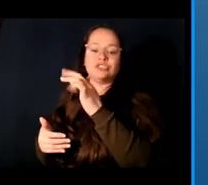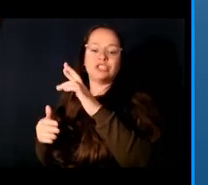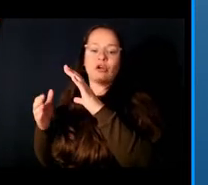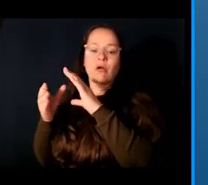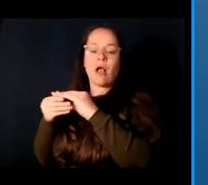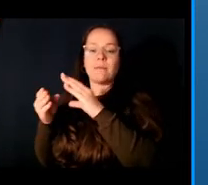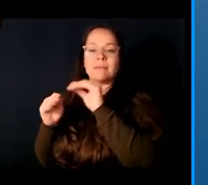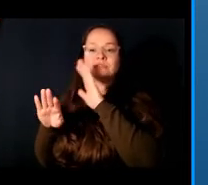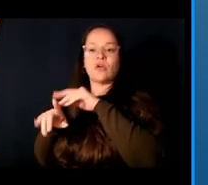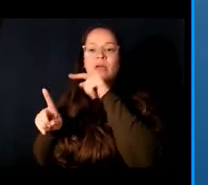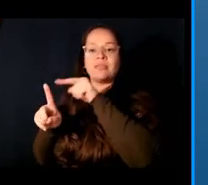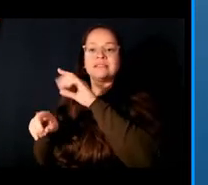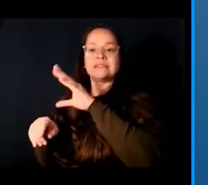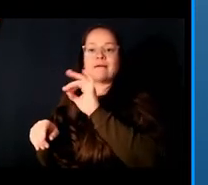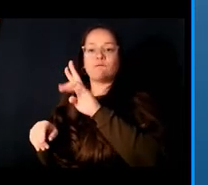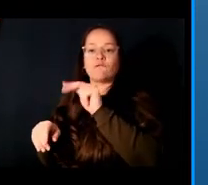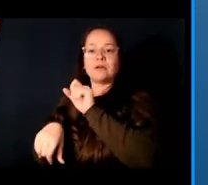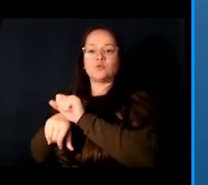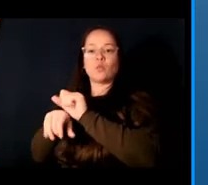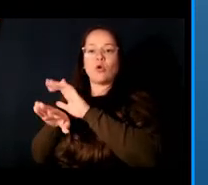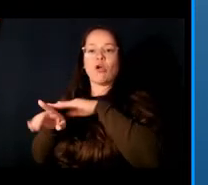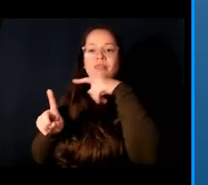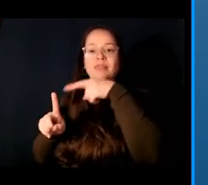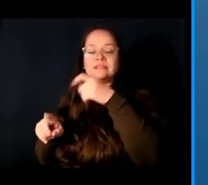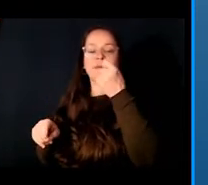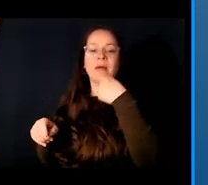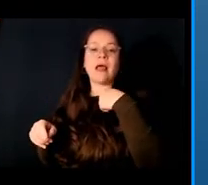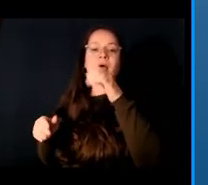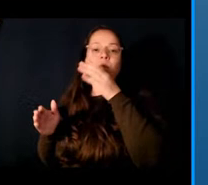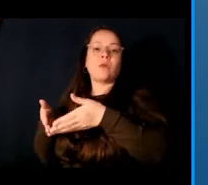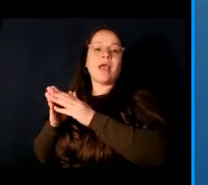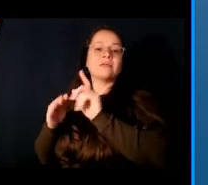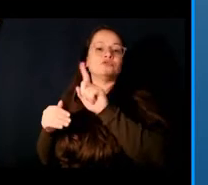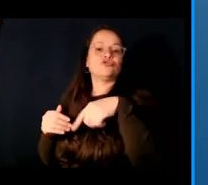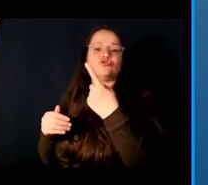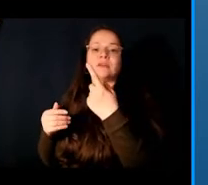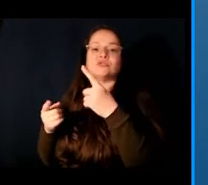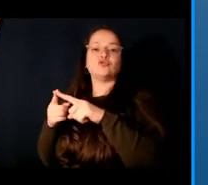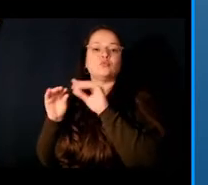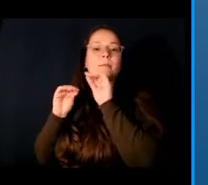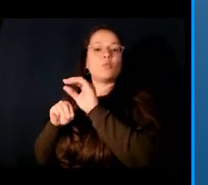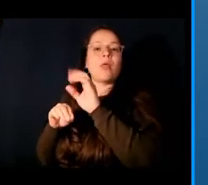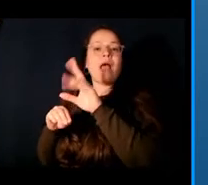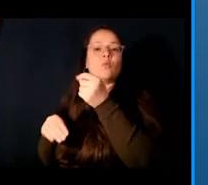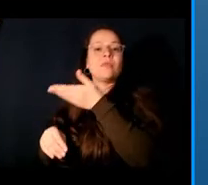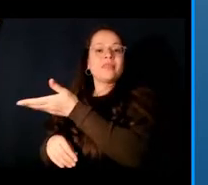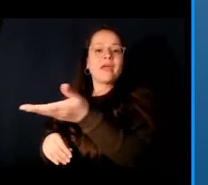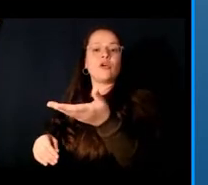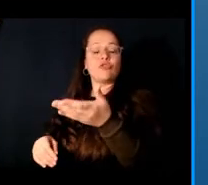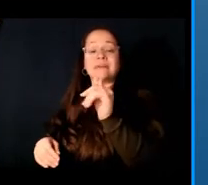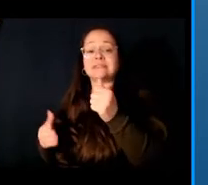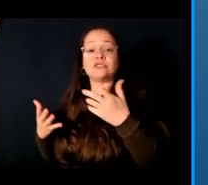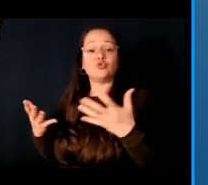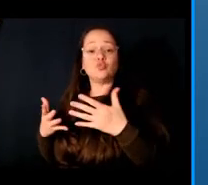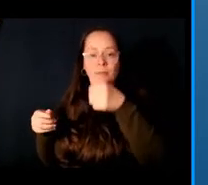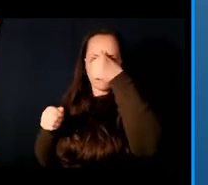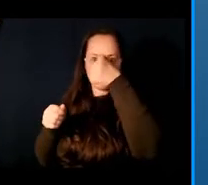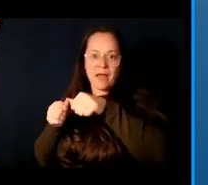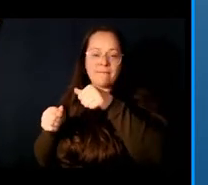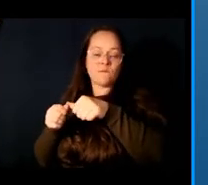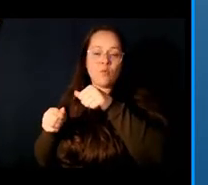on this and Frank's work on this but what I would ask too just to put it out there is to be mindful